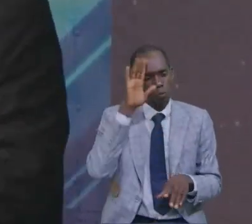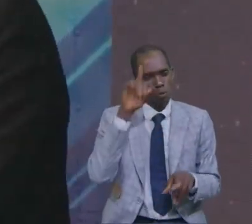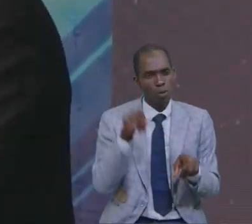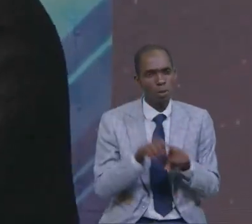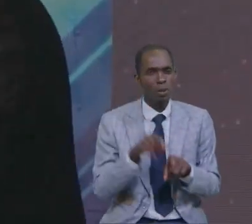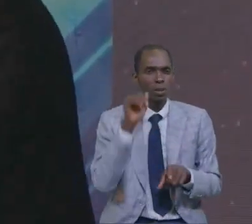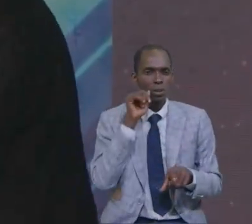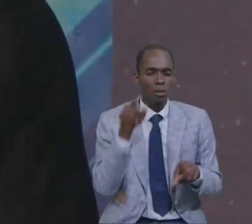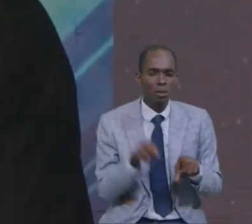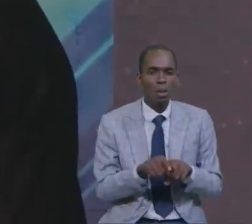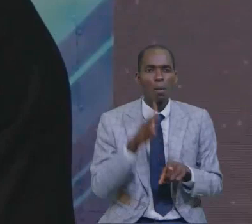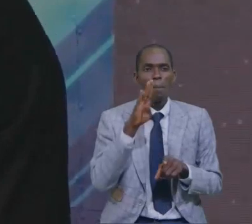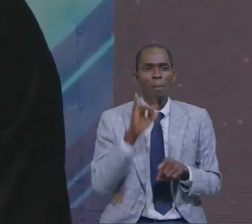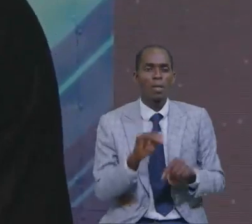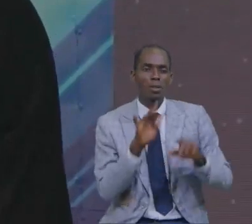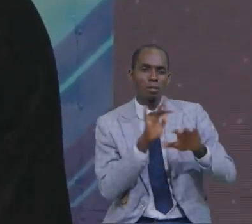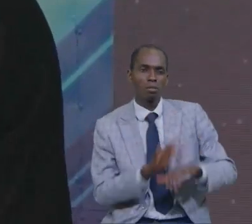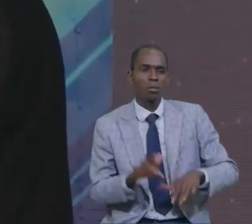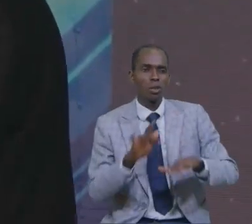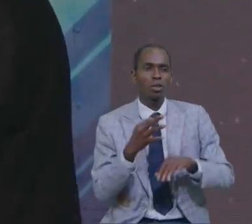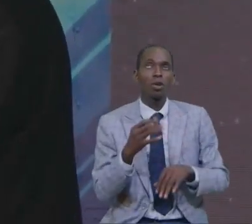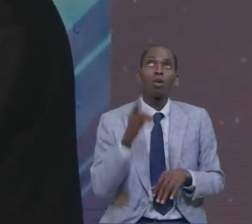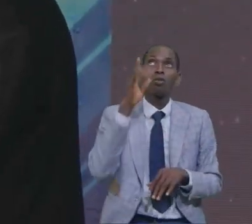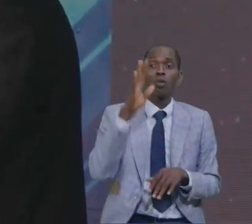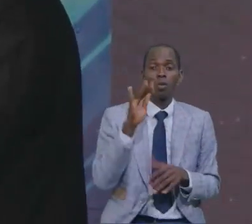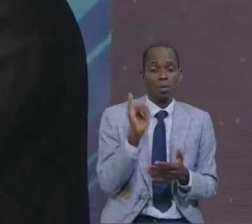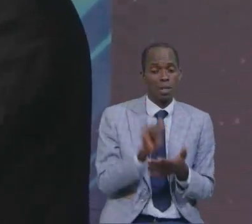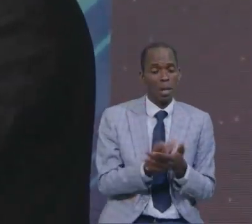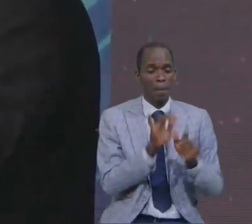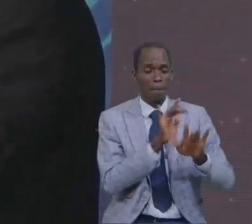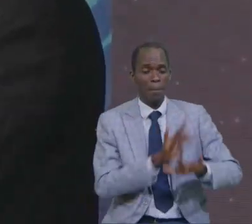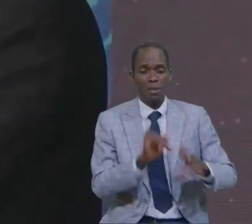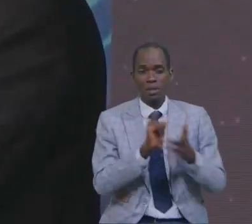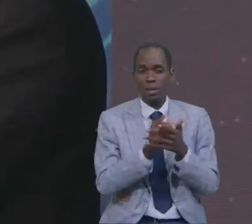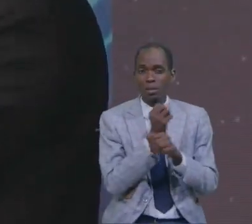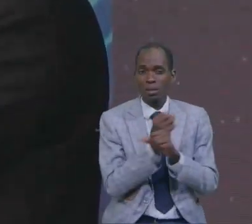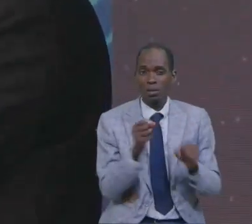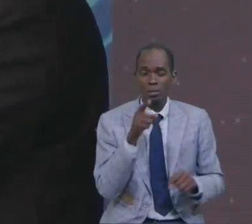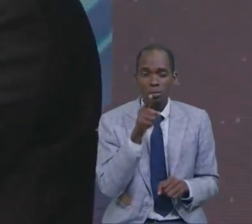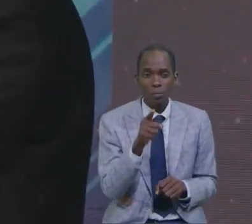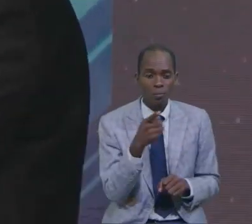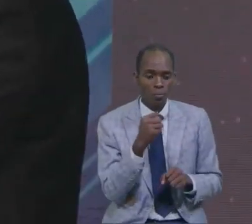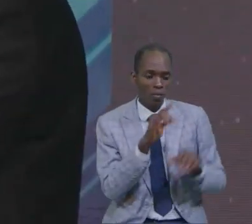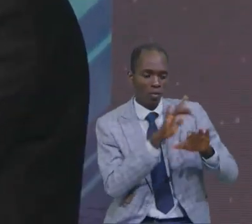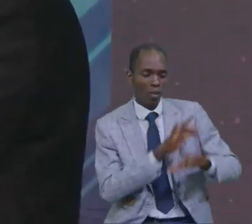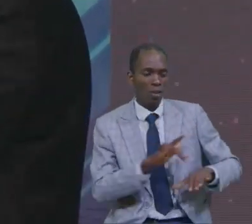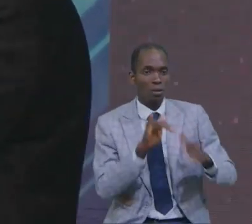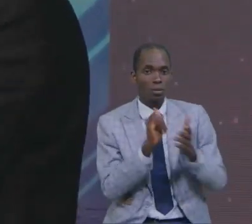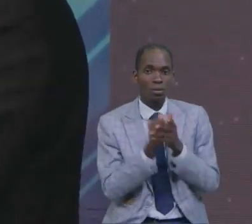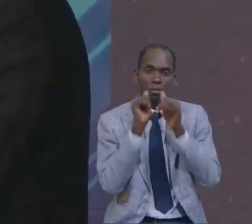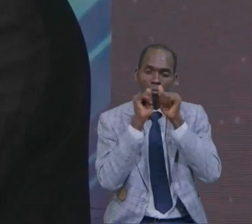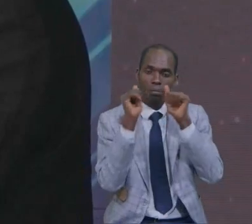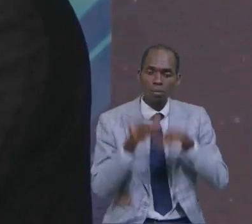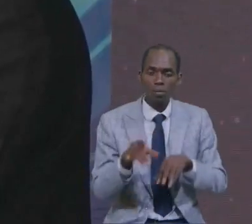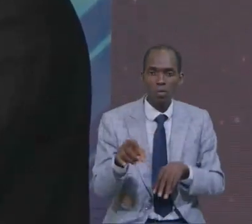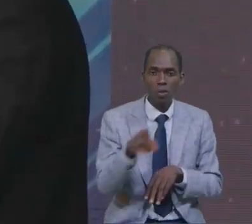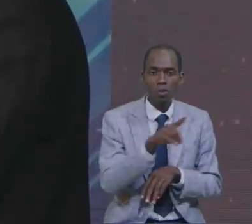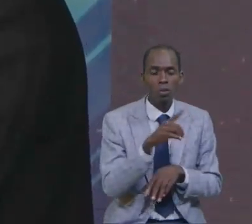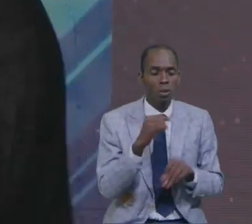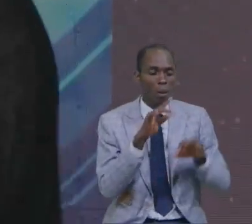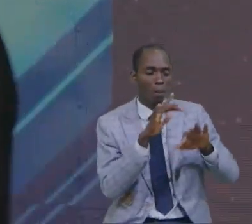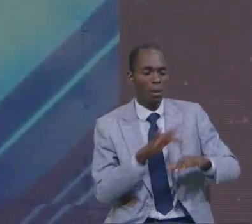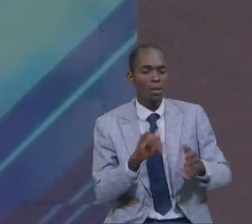you, and the mercy that took all your guilt away, all your condemnation away, the mercy that has